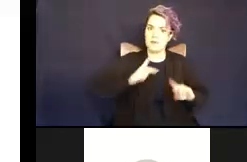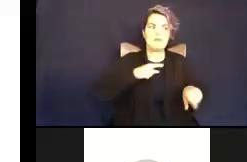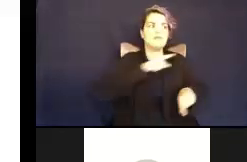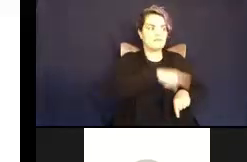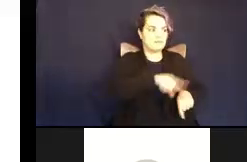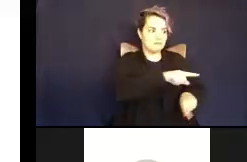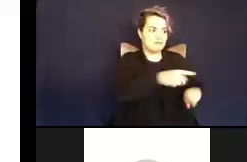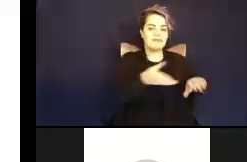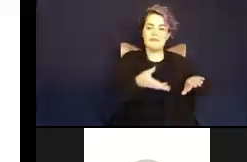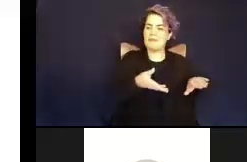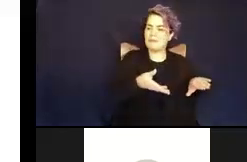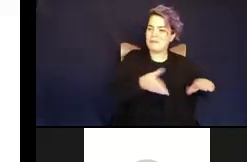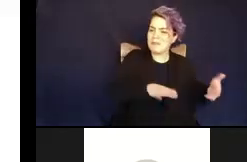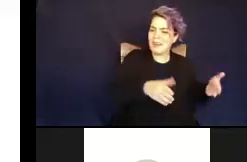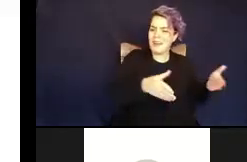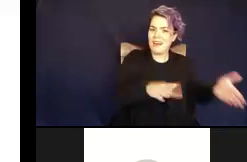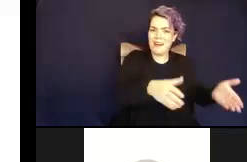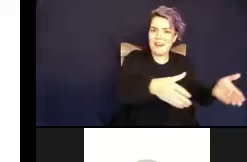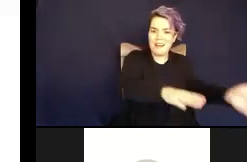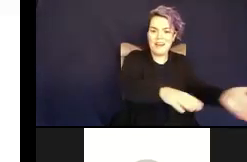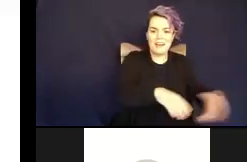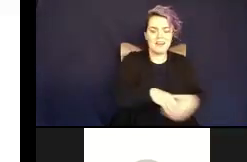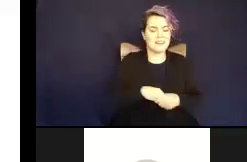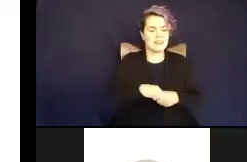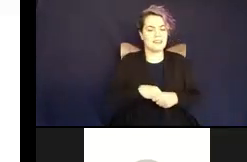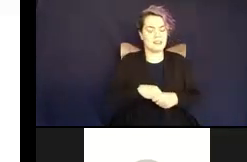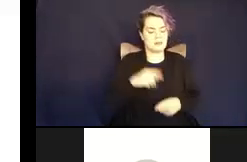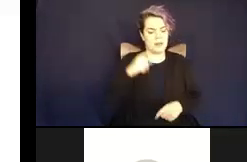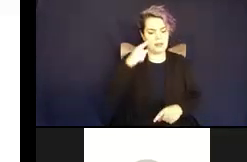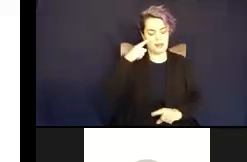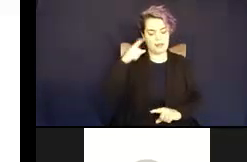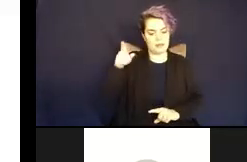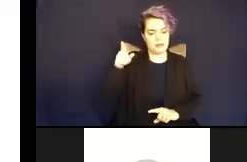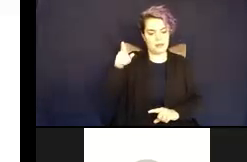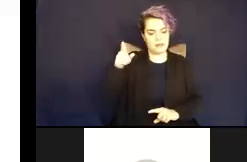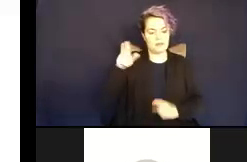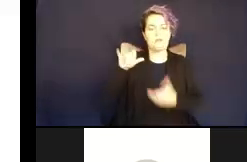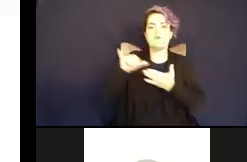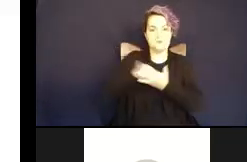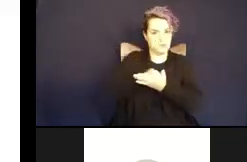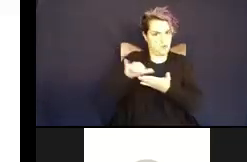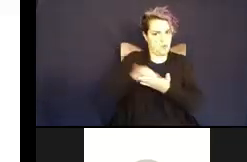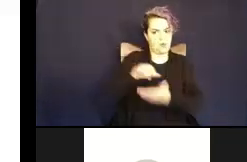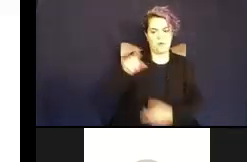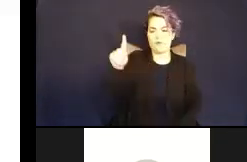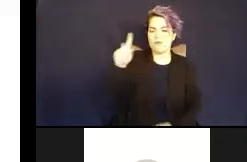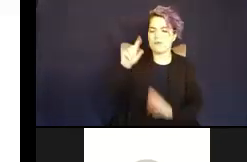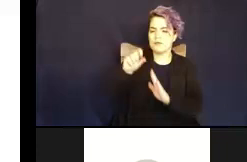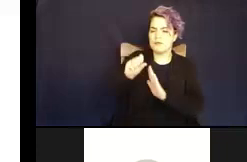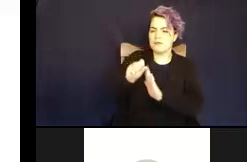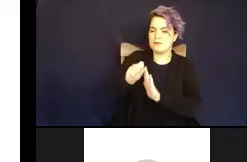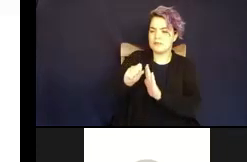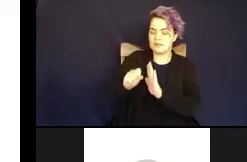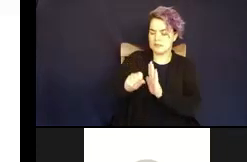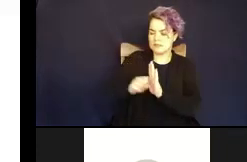in so many of our settlements. I think in New York, the state came to say at some point, gave